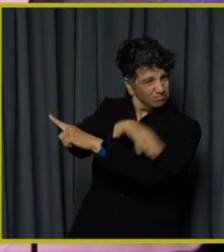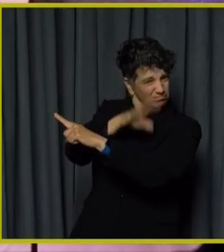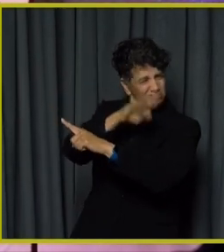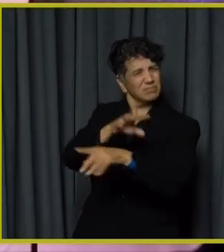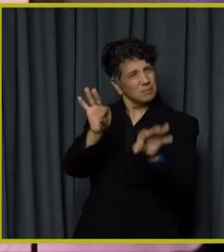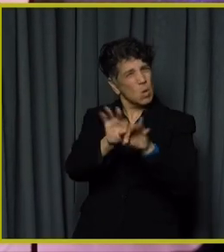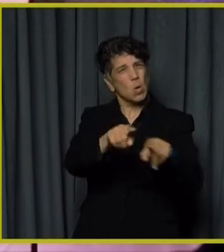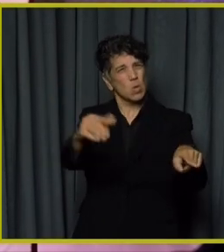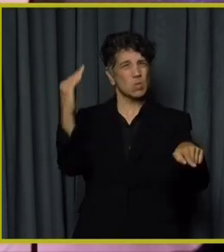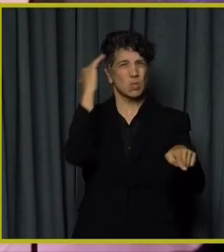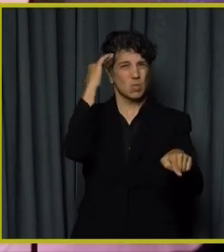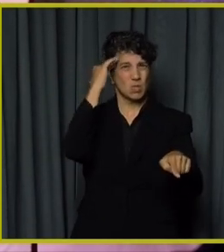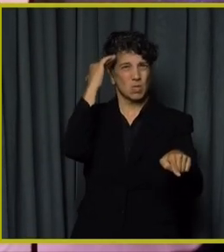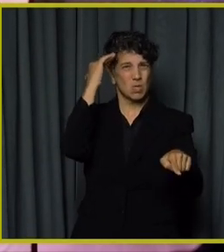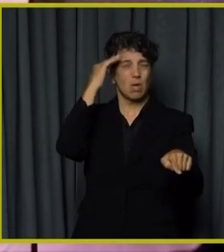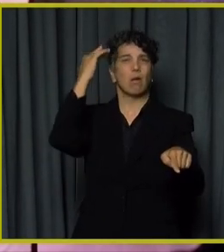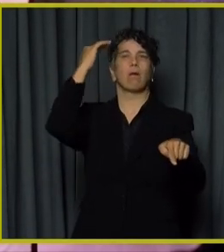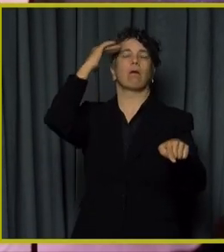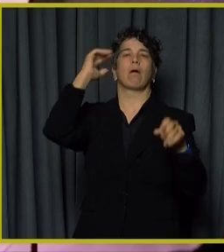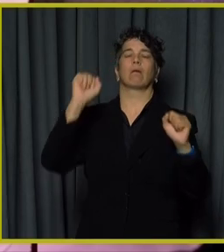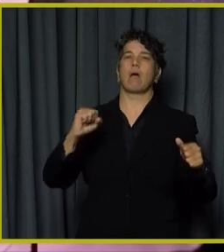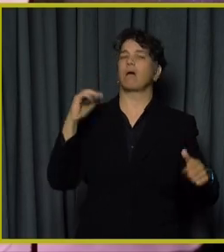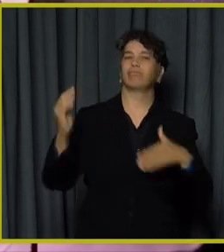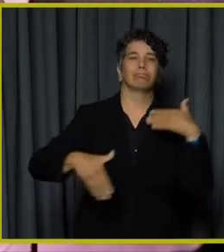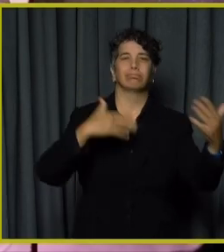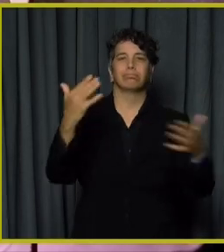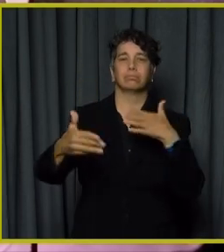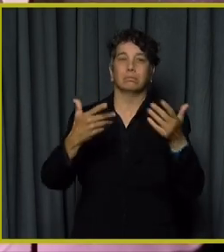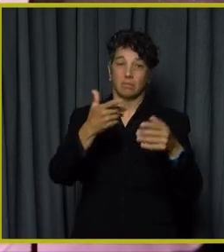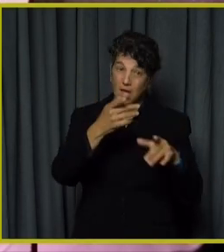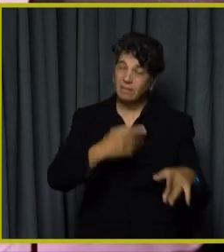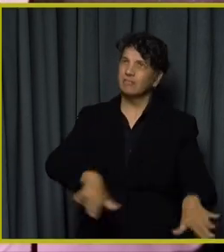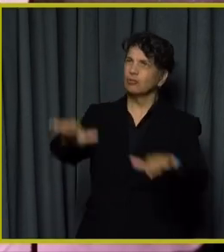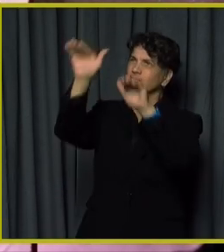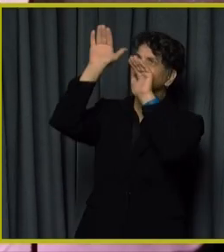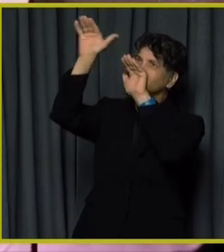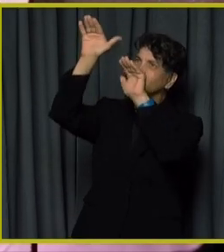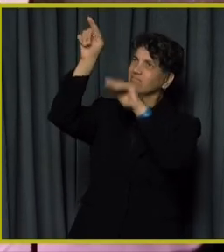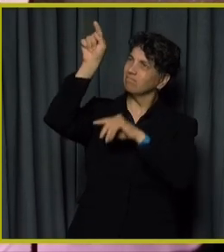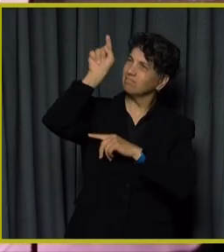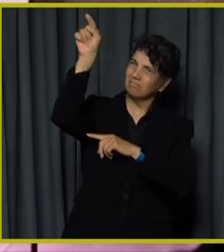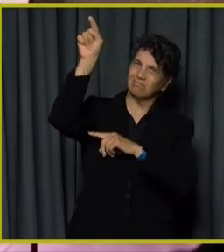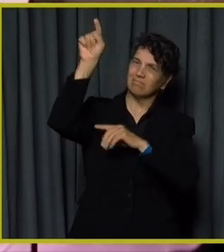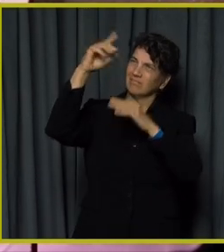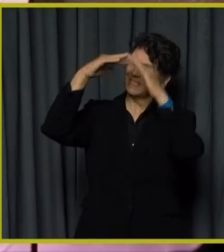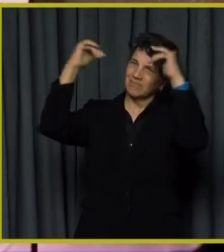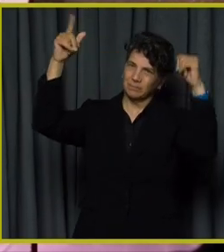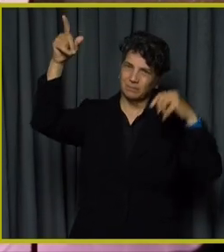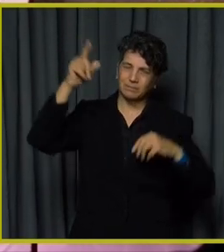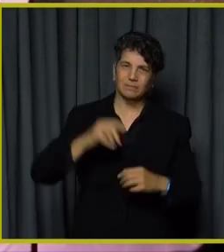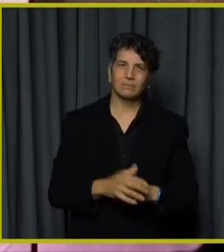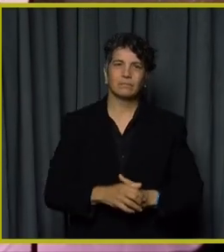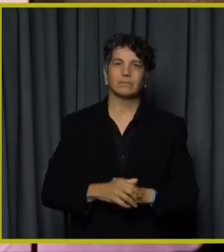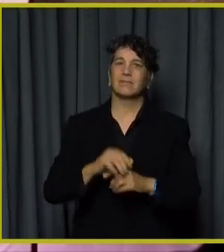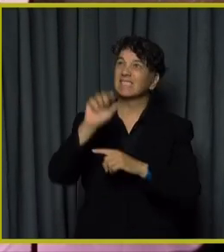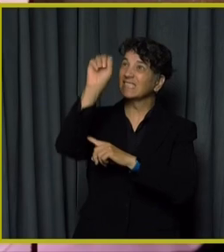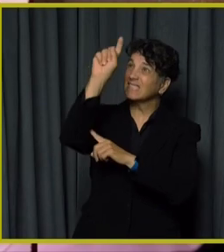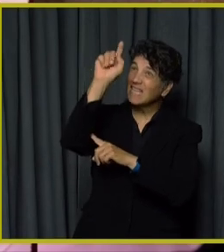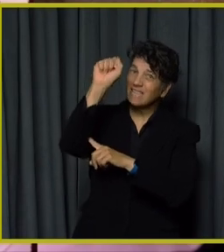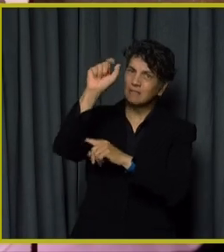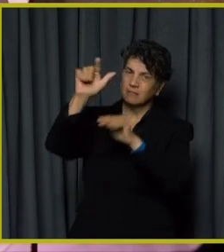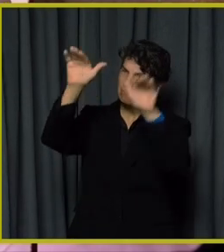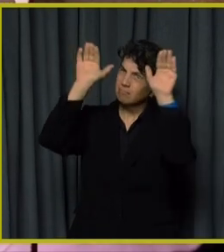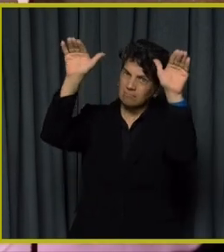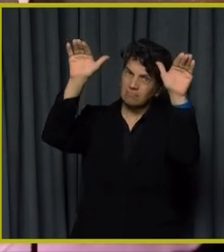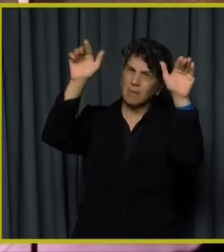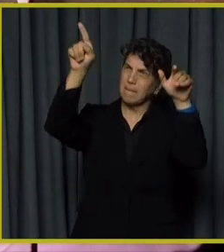legislators, what's going on, and that us young people know what they're doing, that us young people and us as